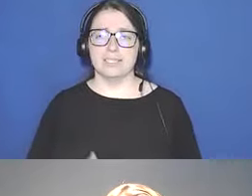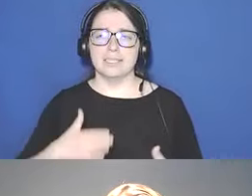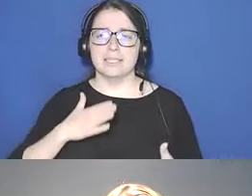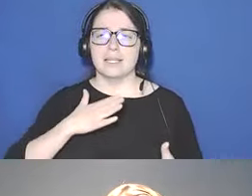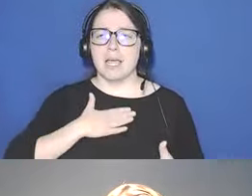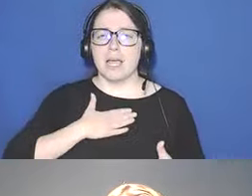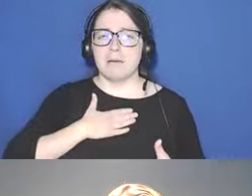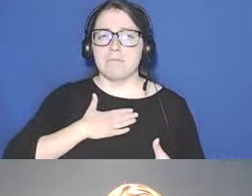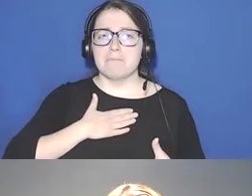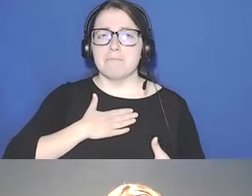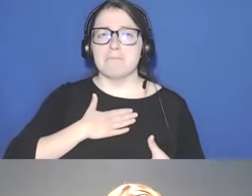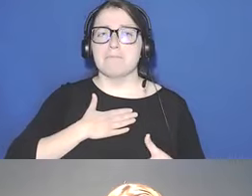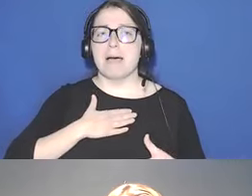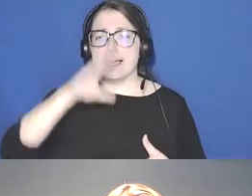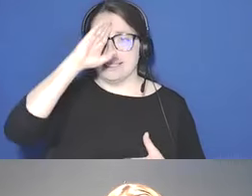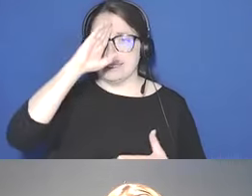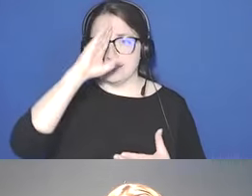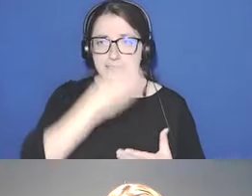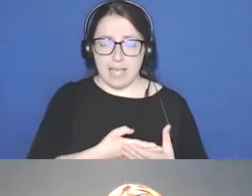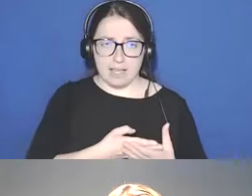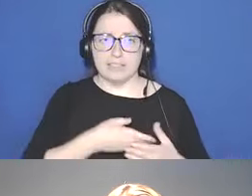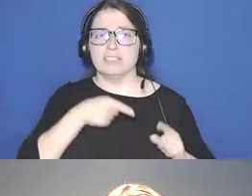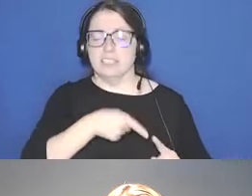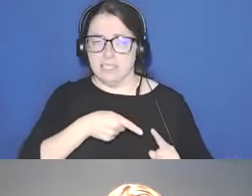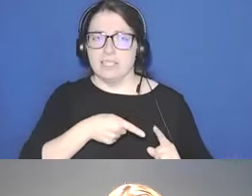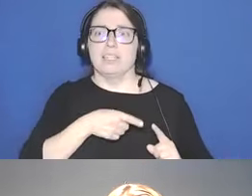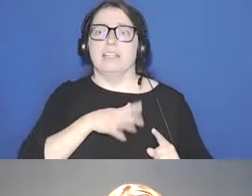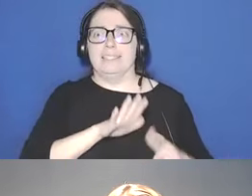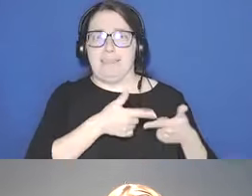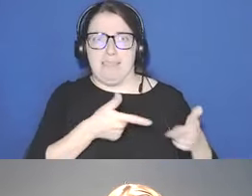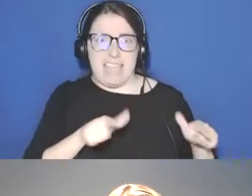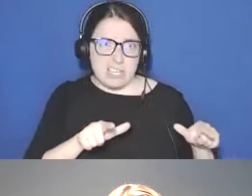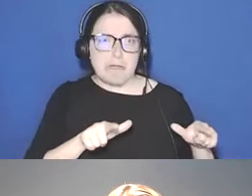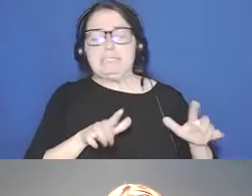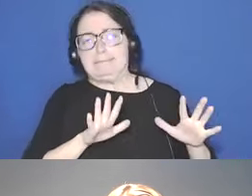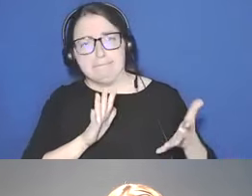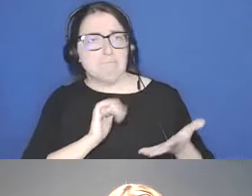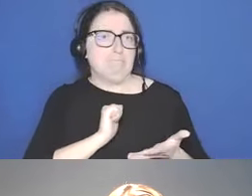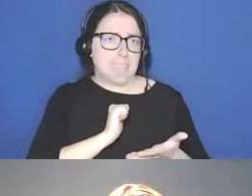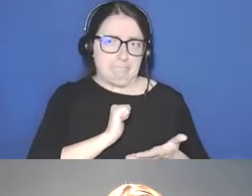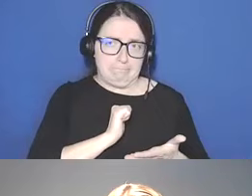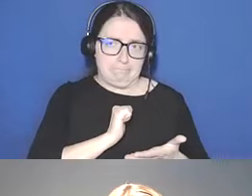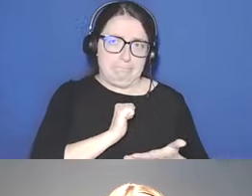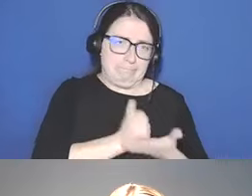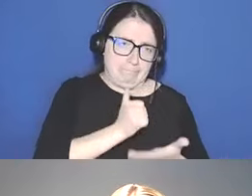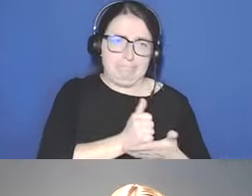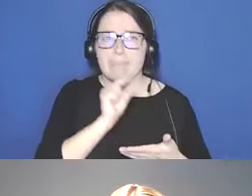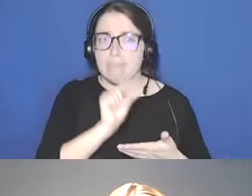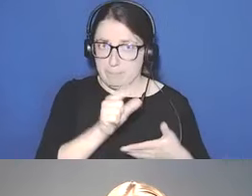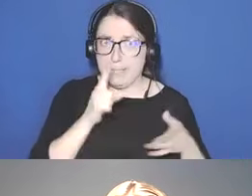certain issues with his language, definitely. His feeding, it worked a little bit,